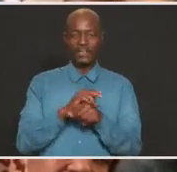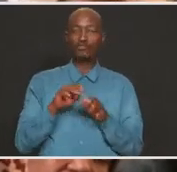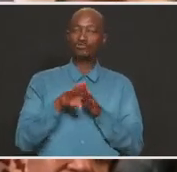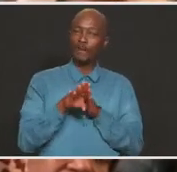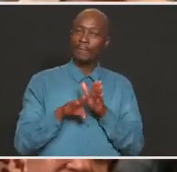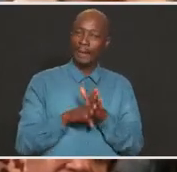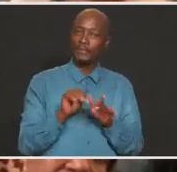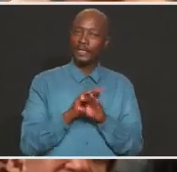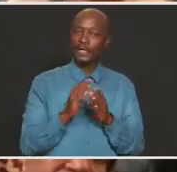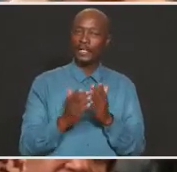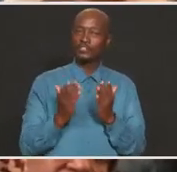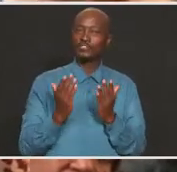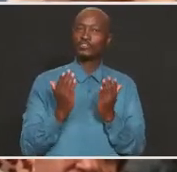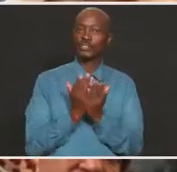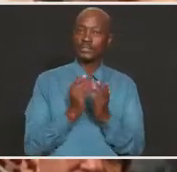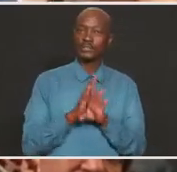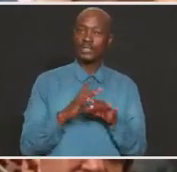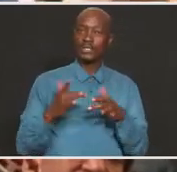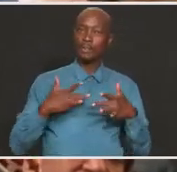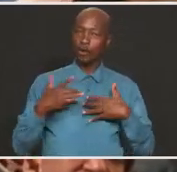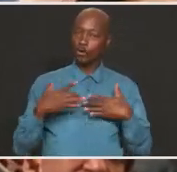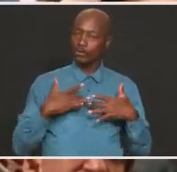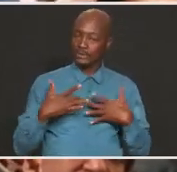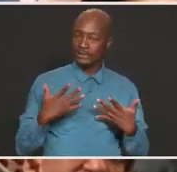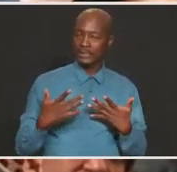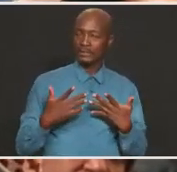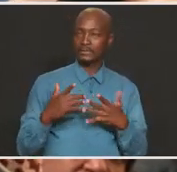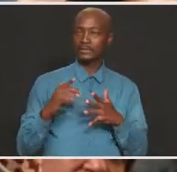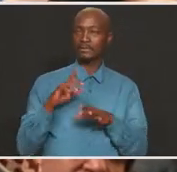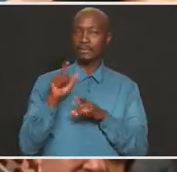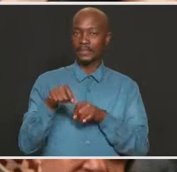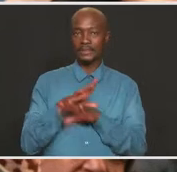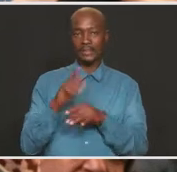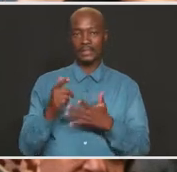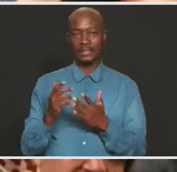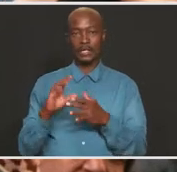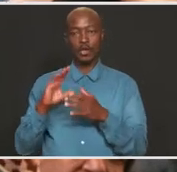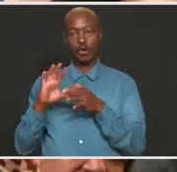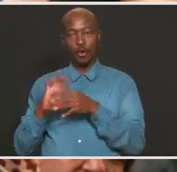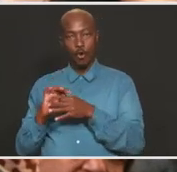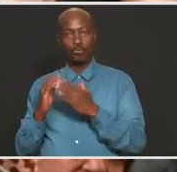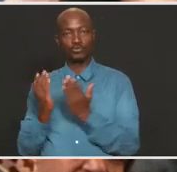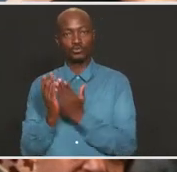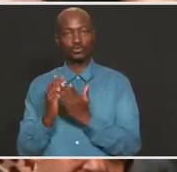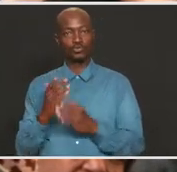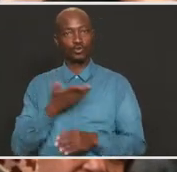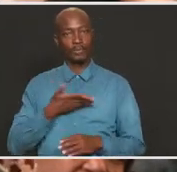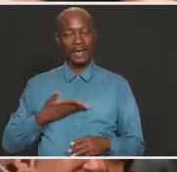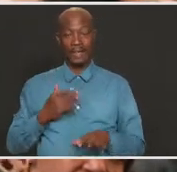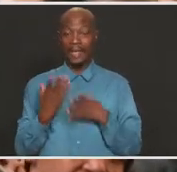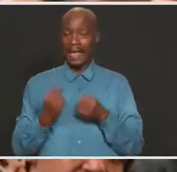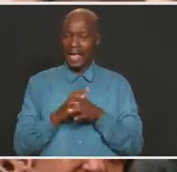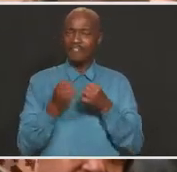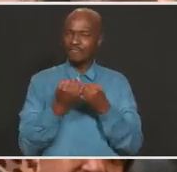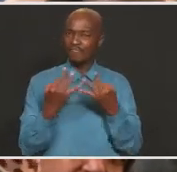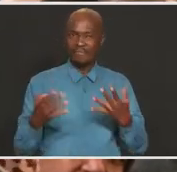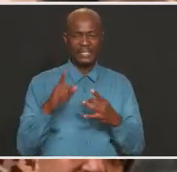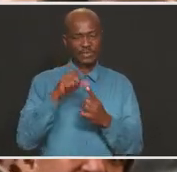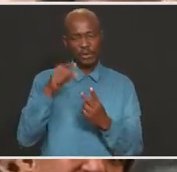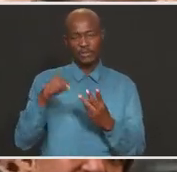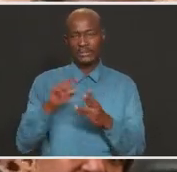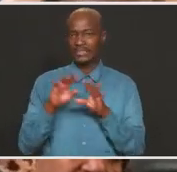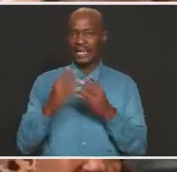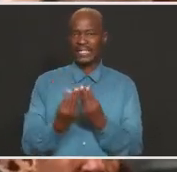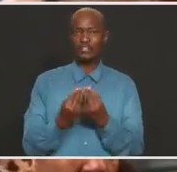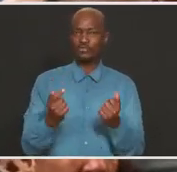a concerned Citizen and a homeschool mother I have many objections but not enough time today to address all of